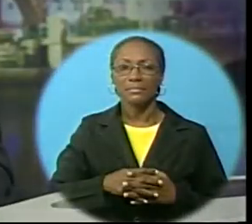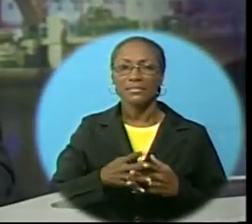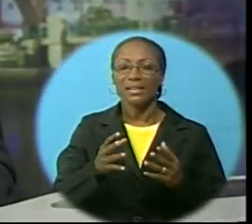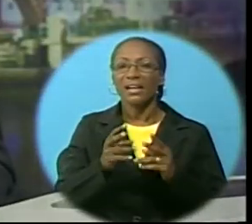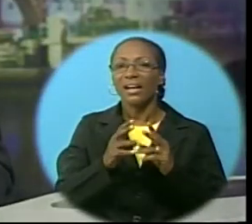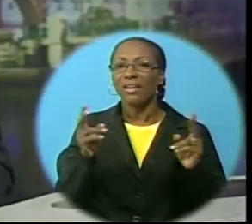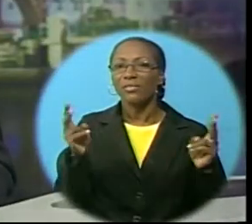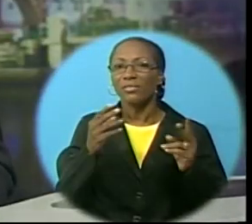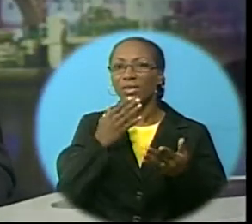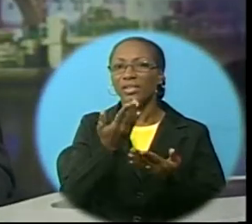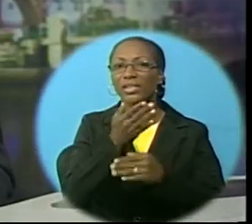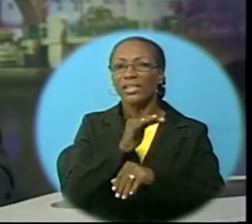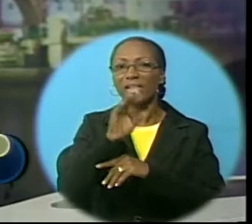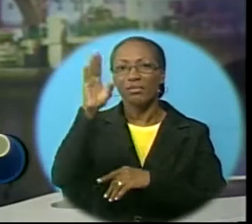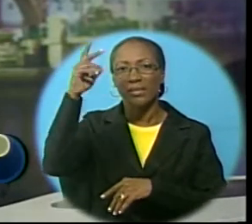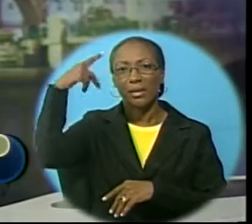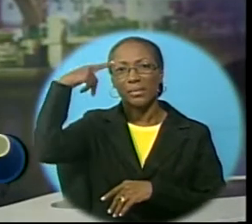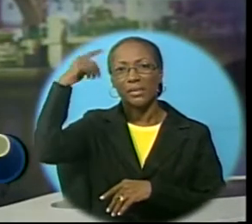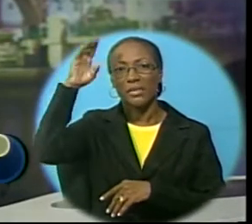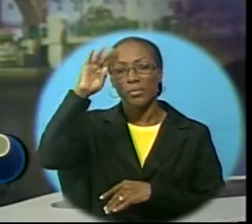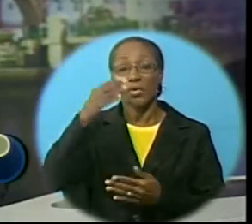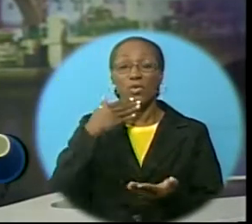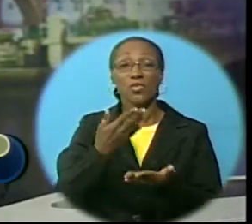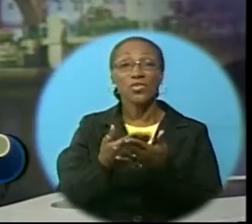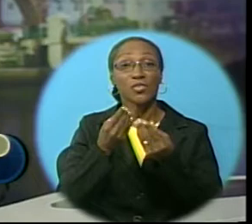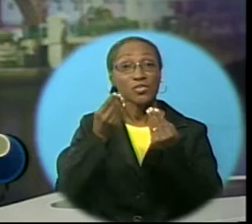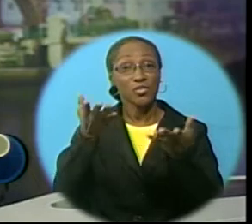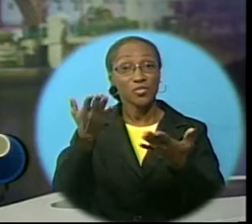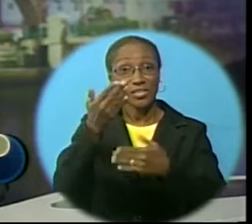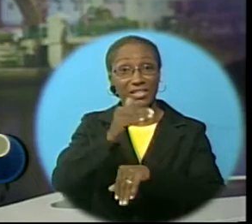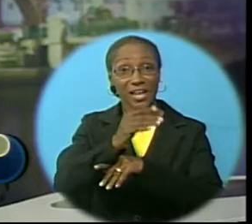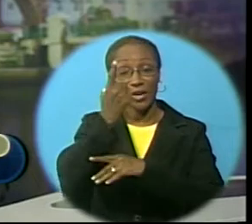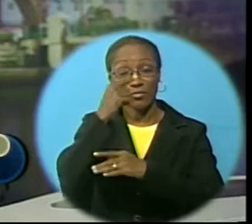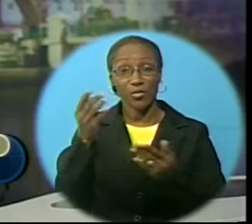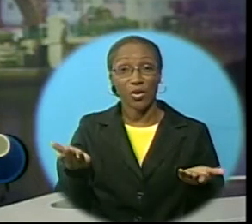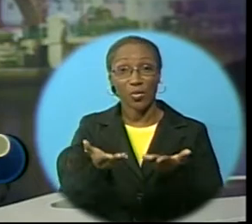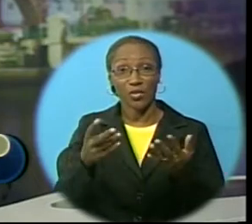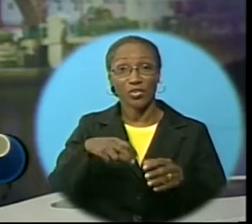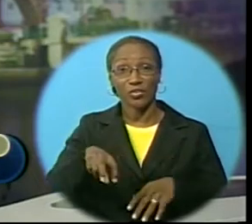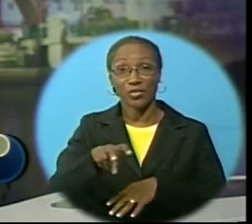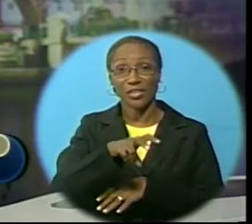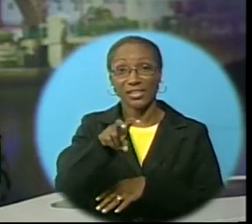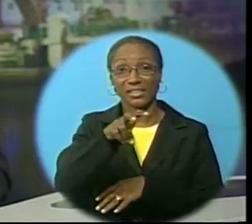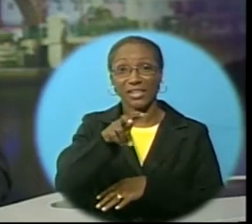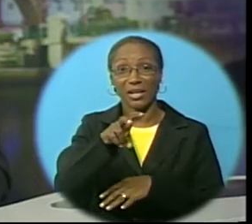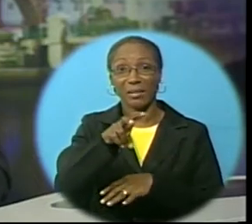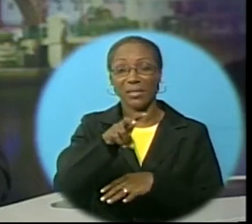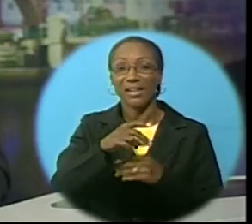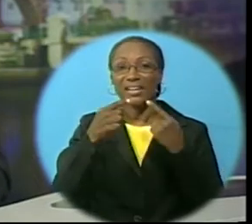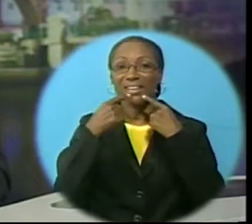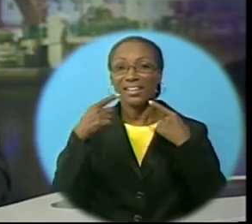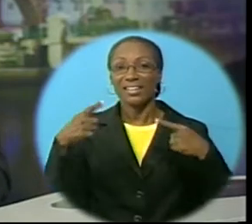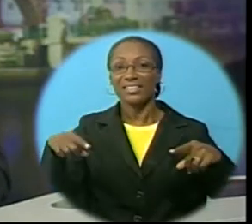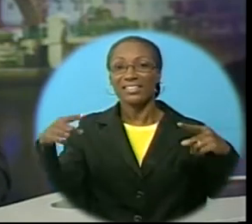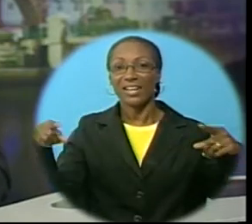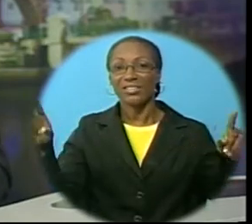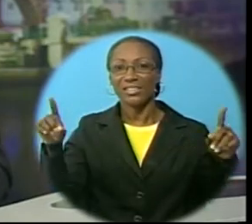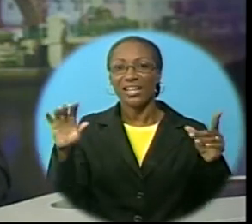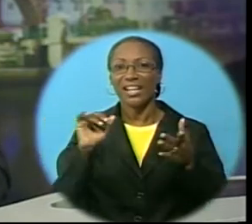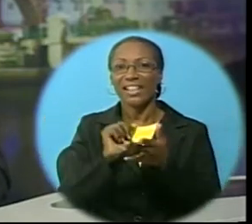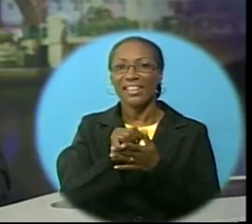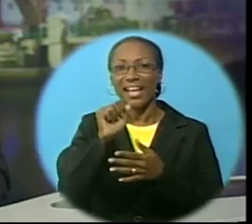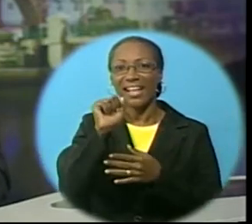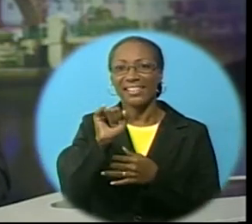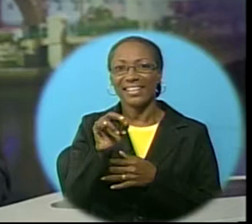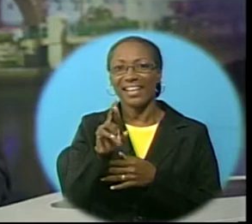A very good evening to you. I'm Pearson Bowen. Good news tonight for the local tourism industry with a major announcement that the controversial